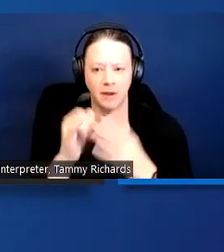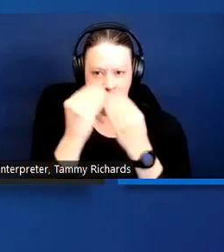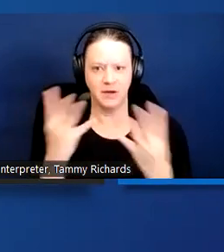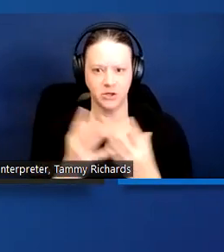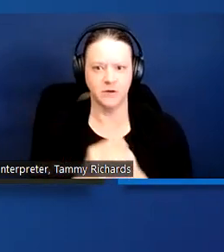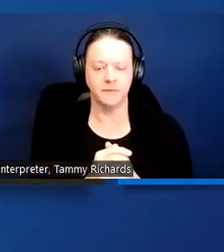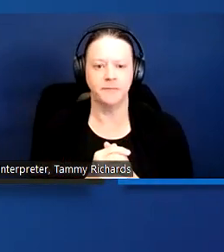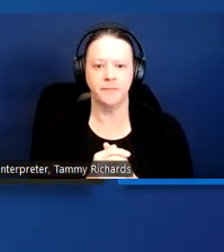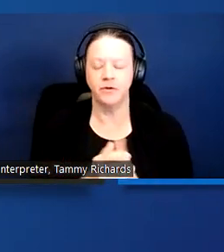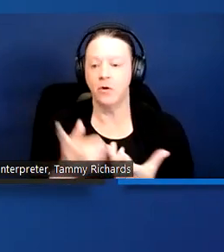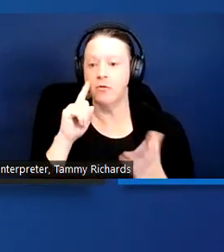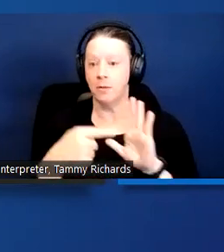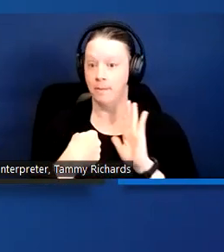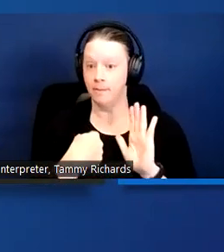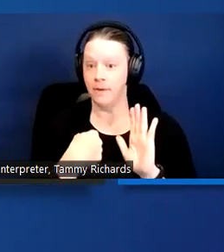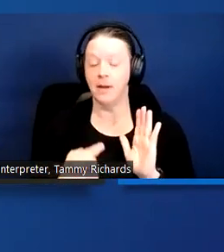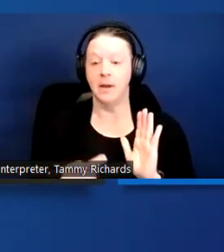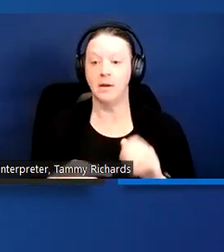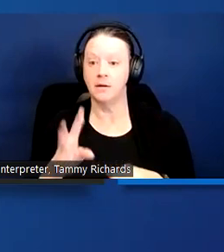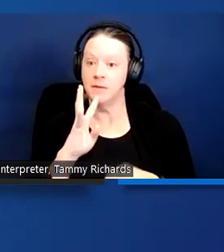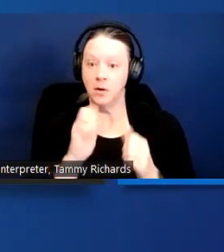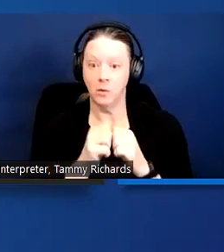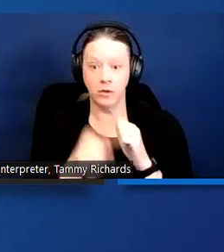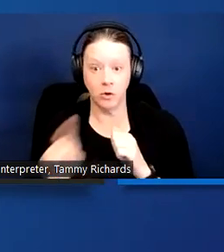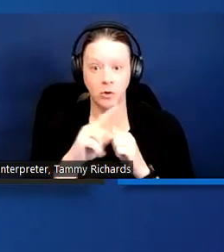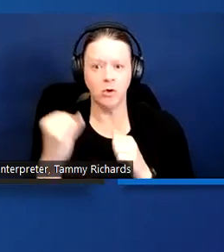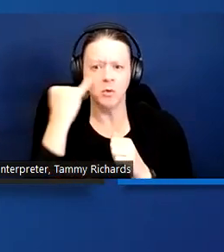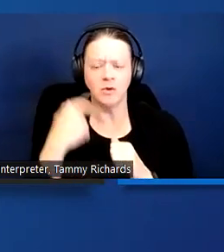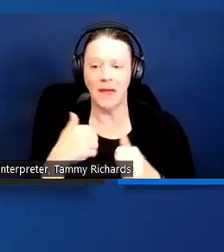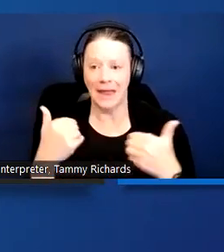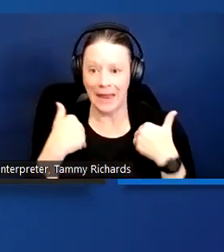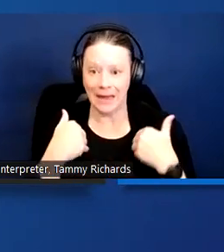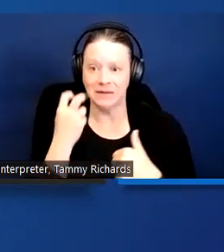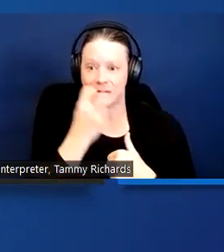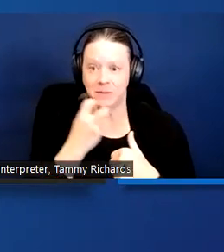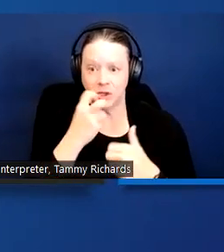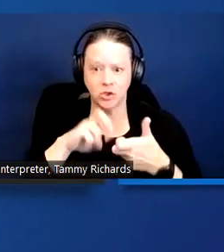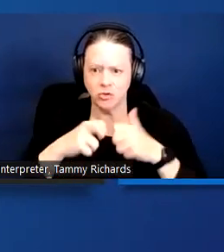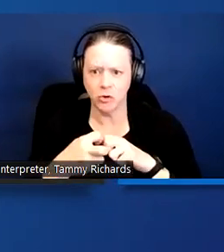of me speaking to you, if I had a speech disorder,